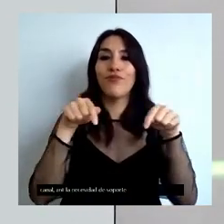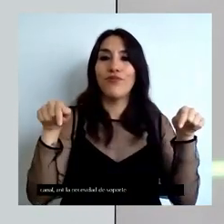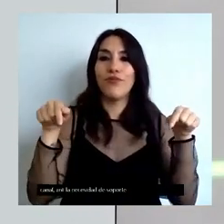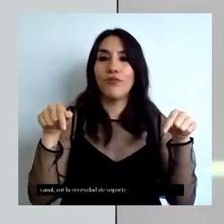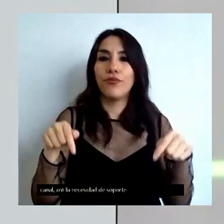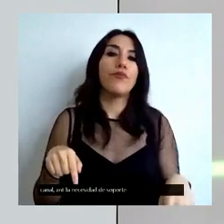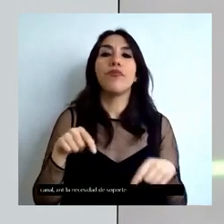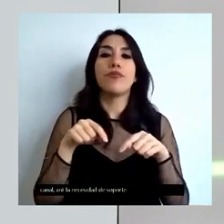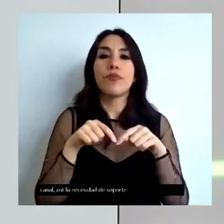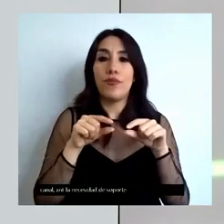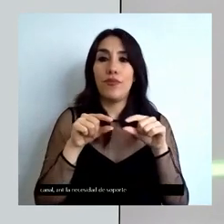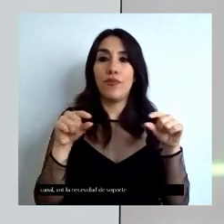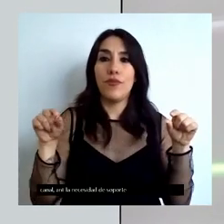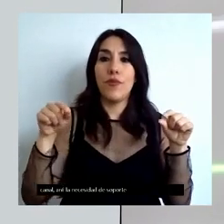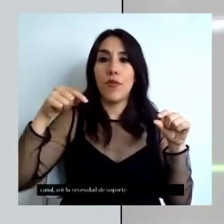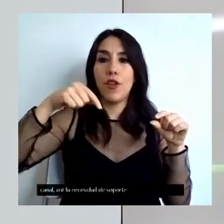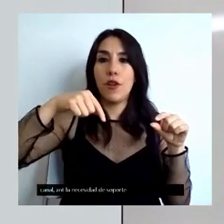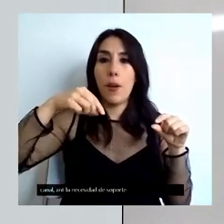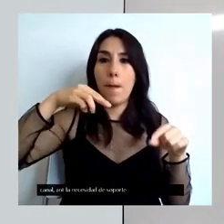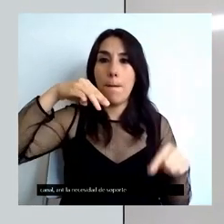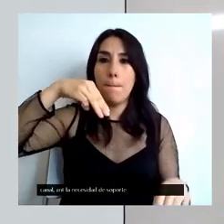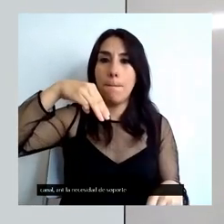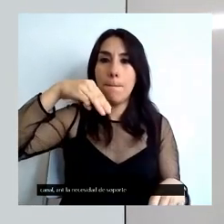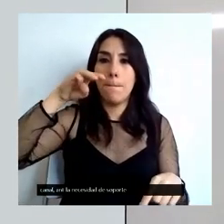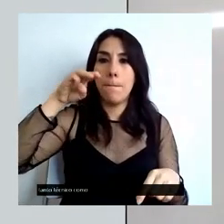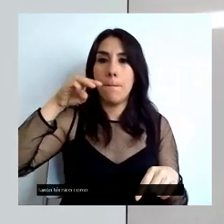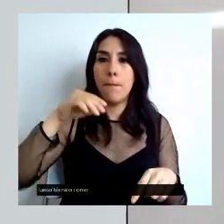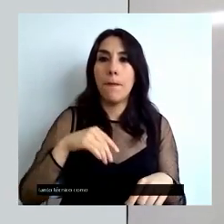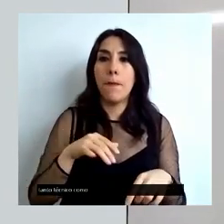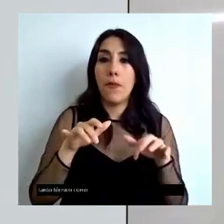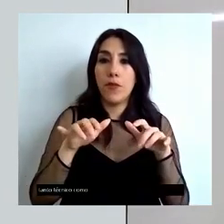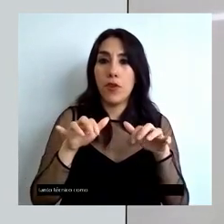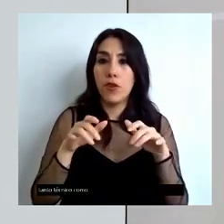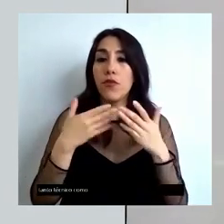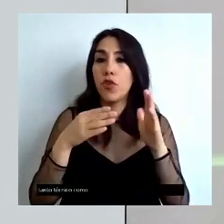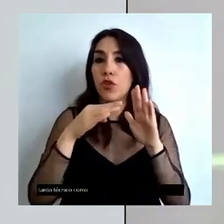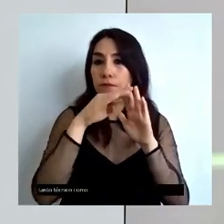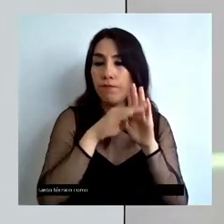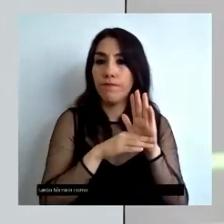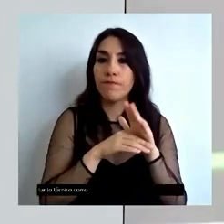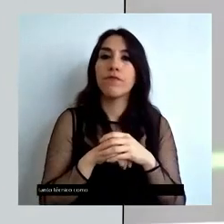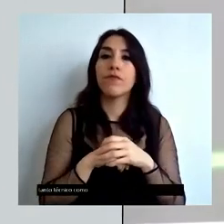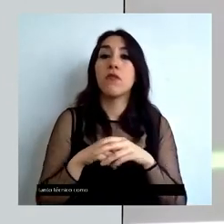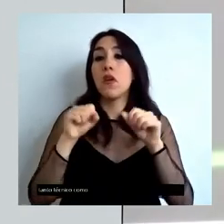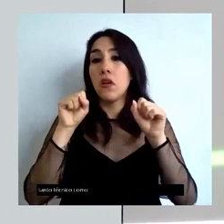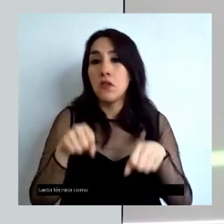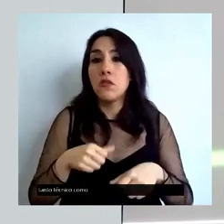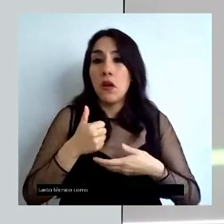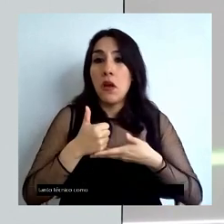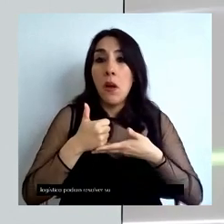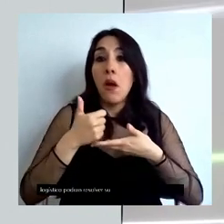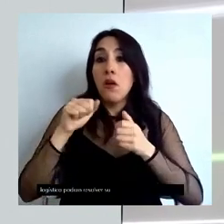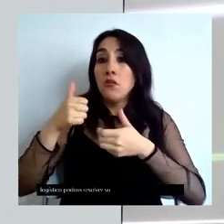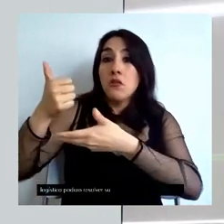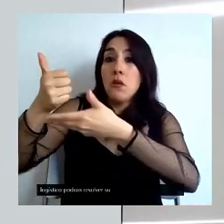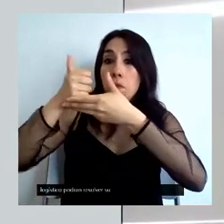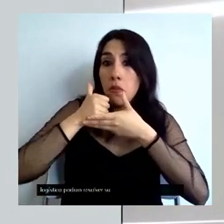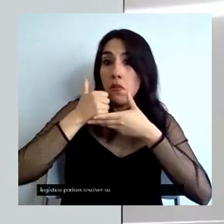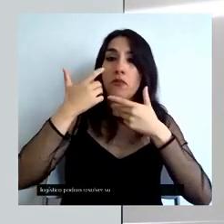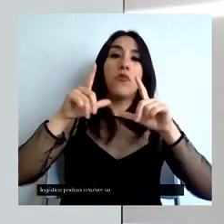solve your concerns. We thank you for your company and hope you enjoy each of the experiences